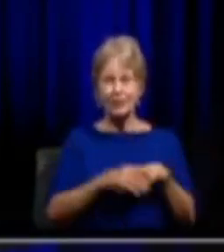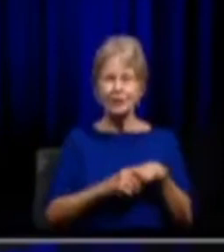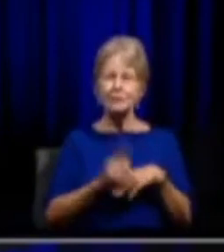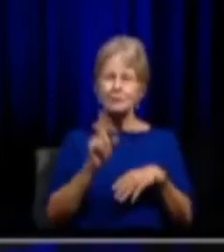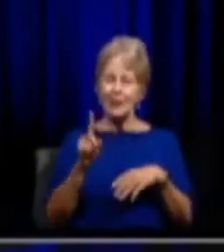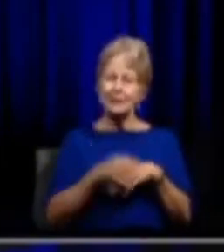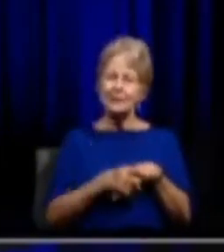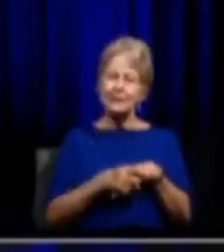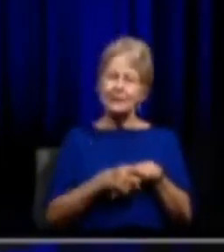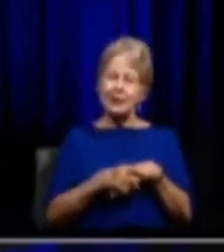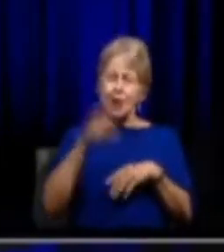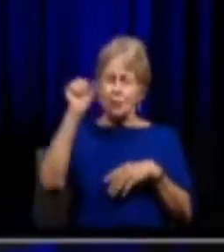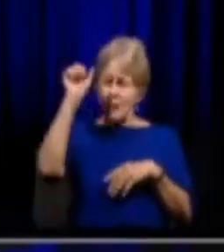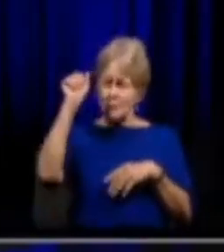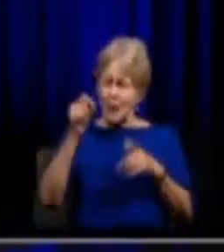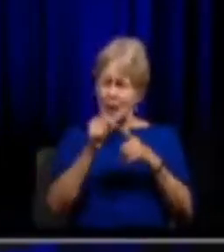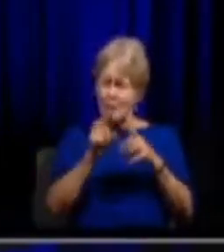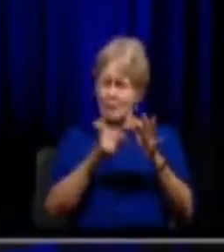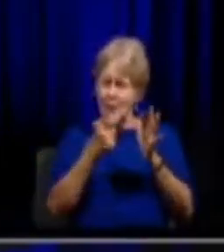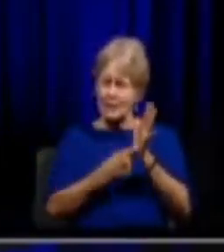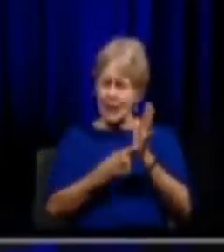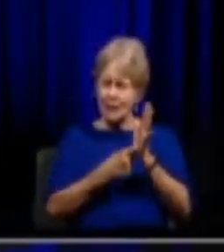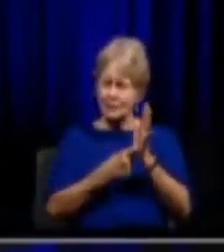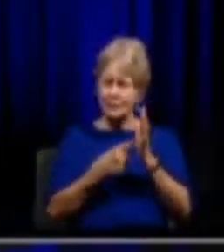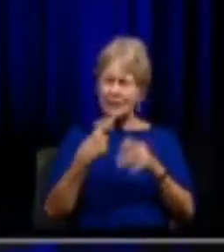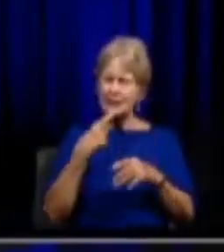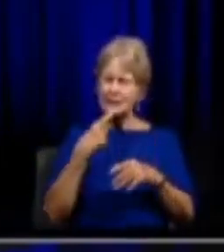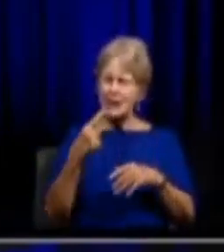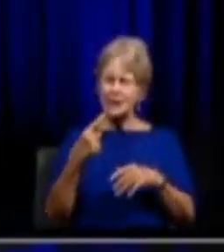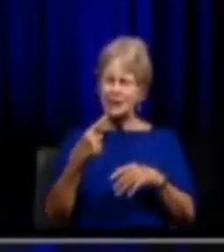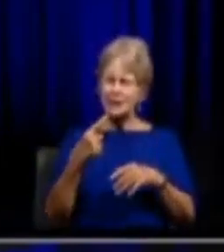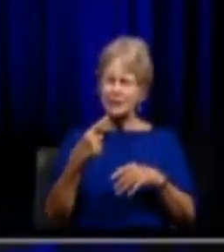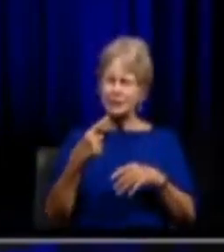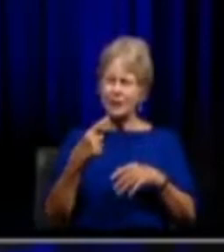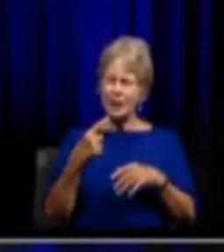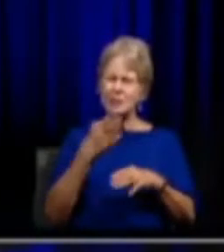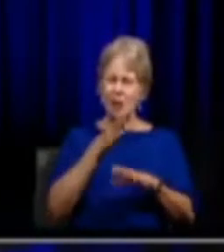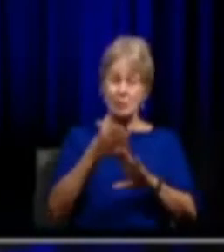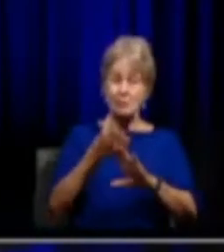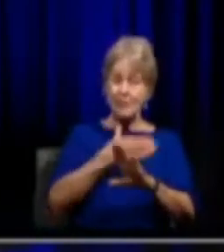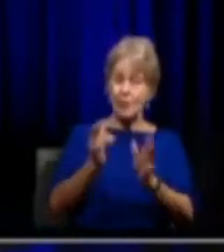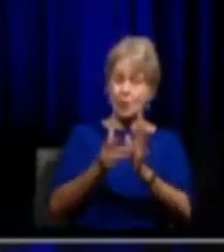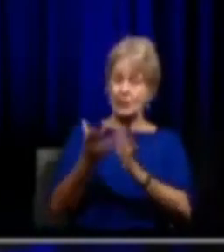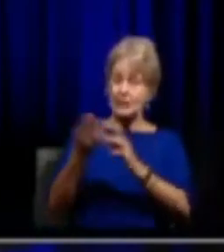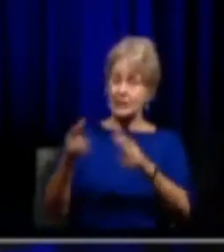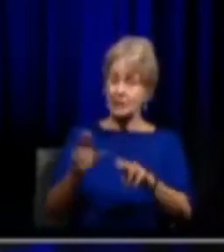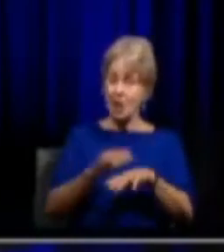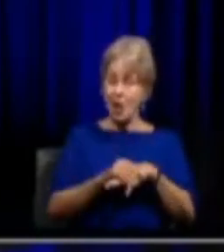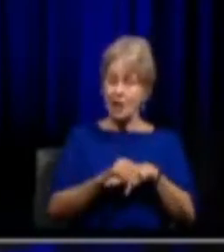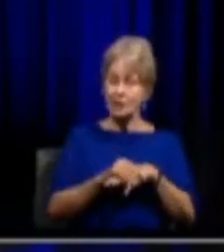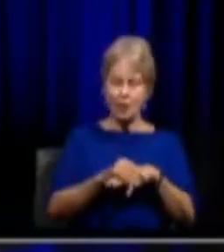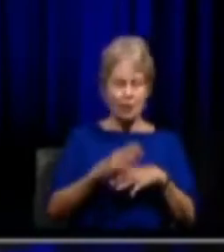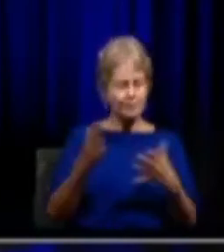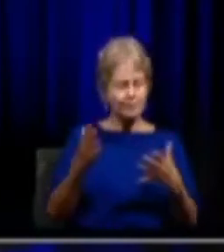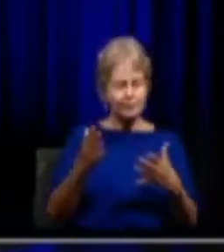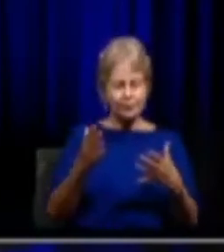circle, Peter denied him at a really important time, just before his death. And when Peter denied him and betrayed him, Jesus didn't